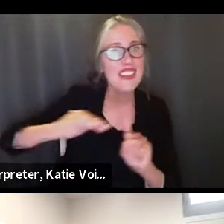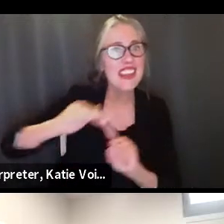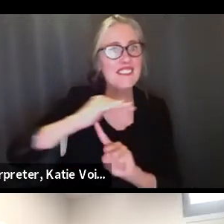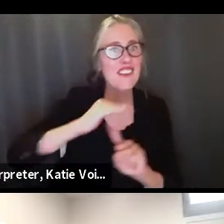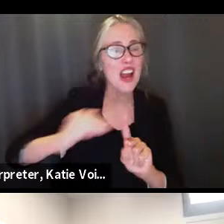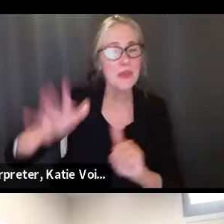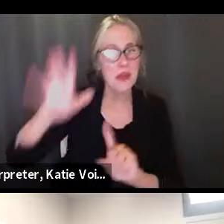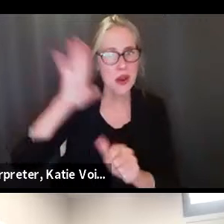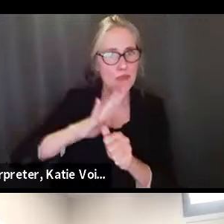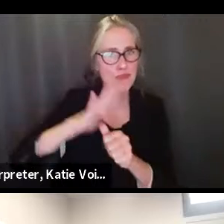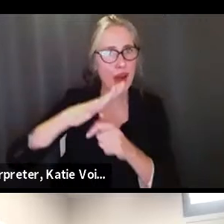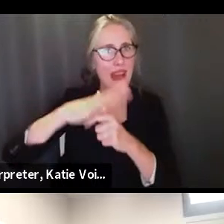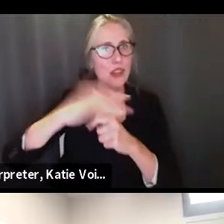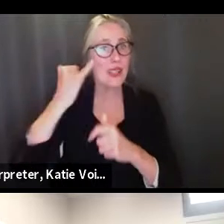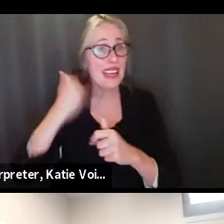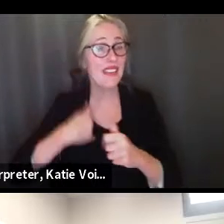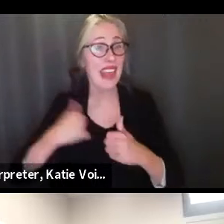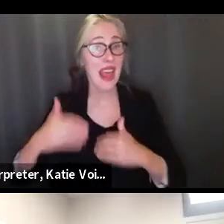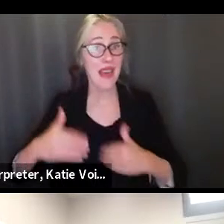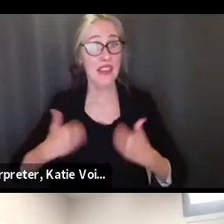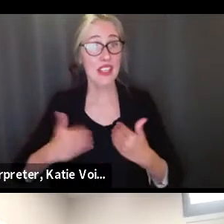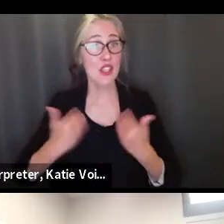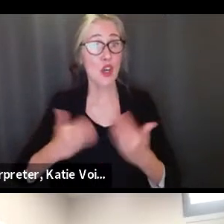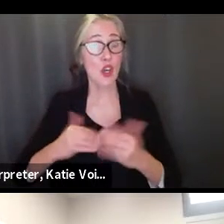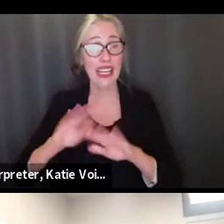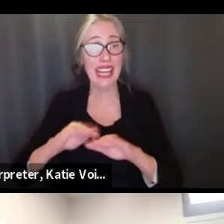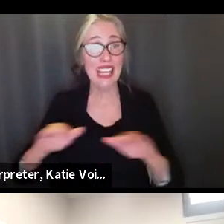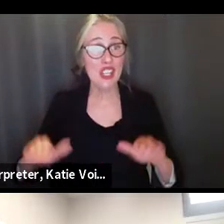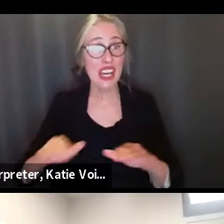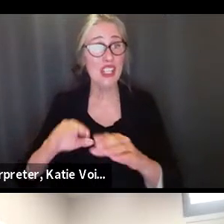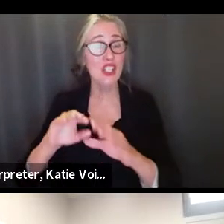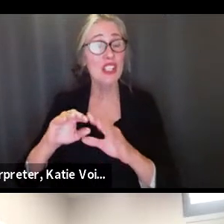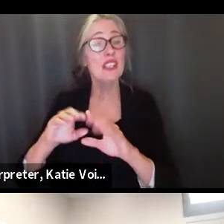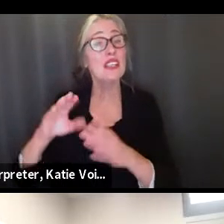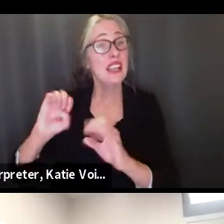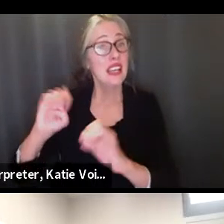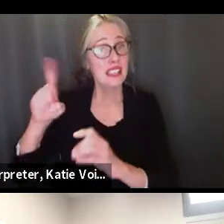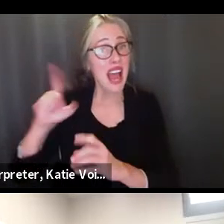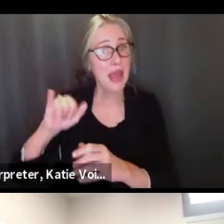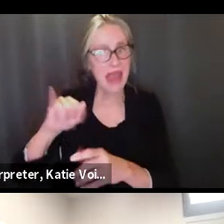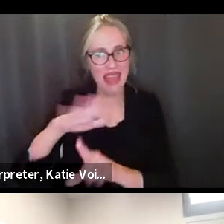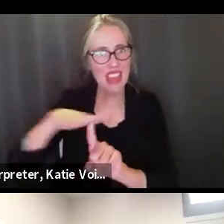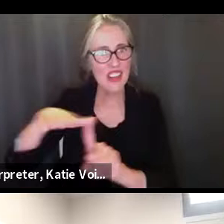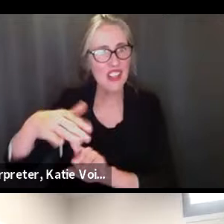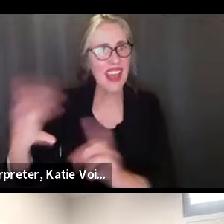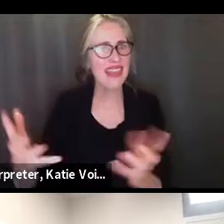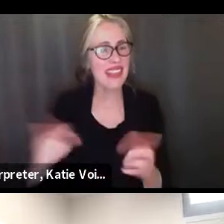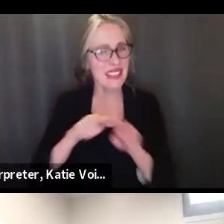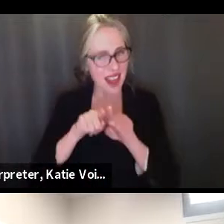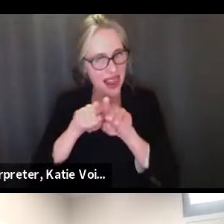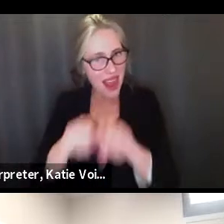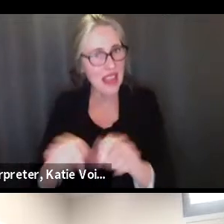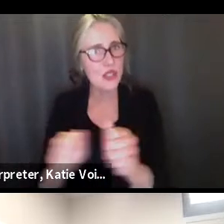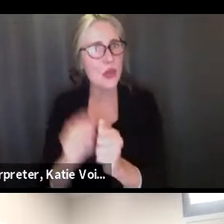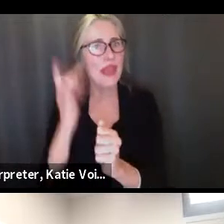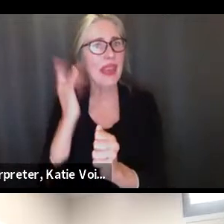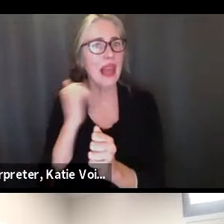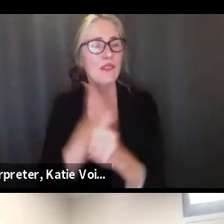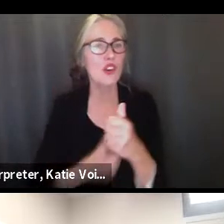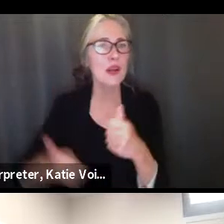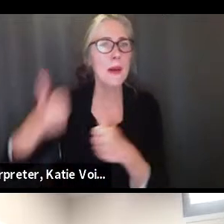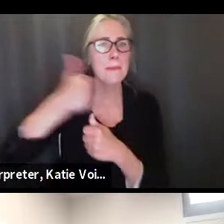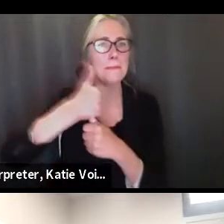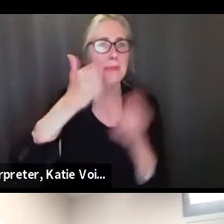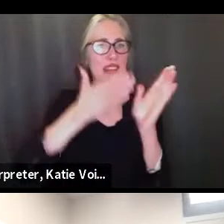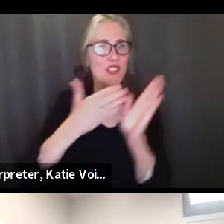sites that have the early education classrooms at their site. As we mentioned earlier, this aligns well with the California Master